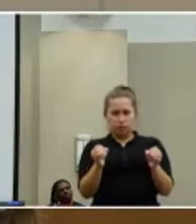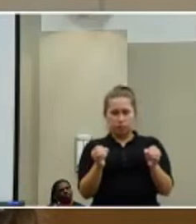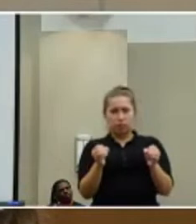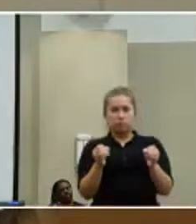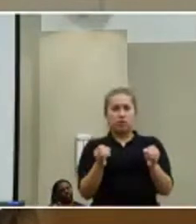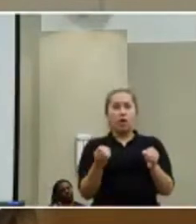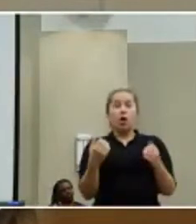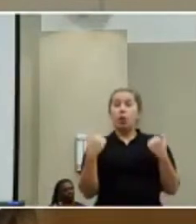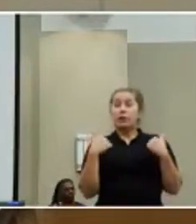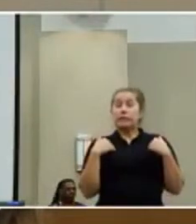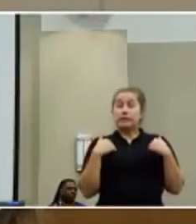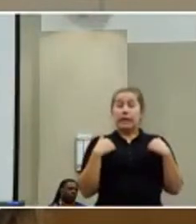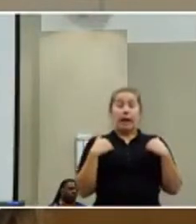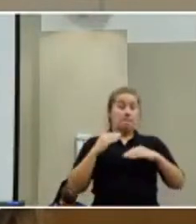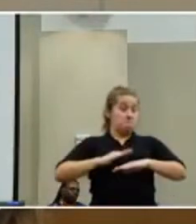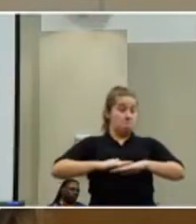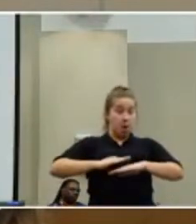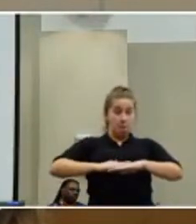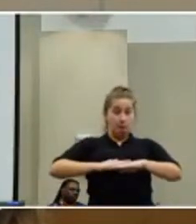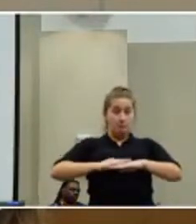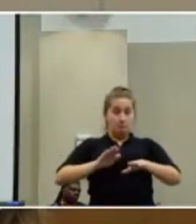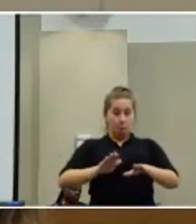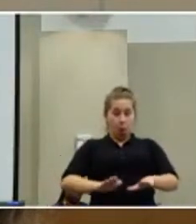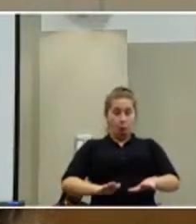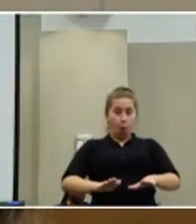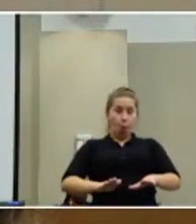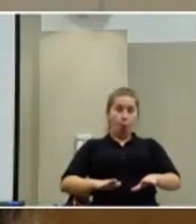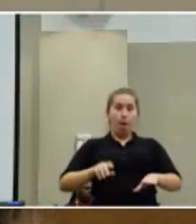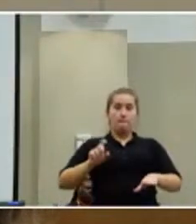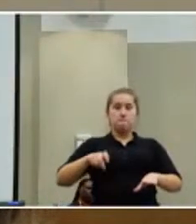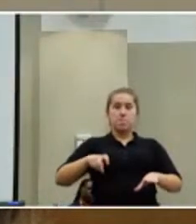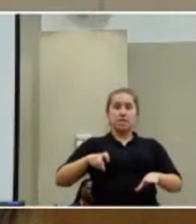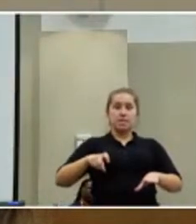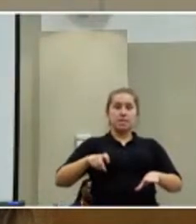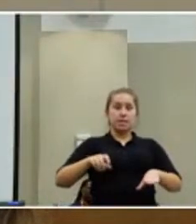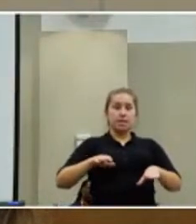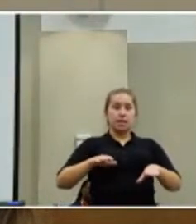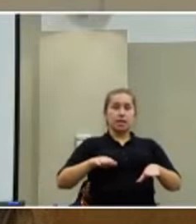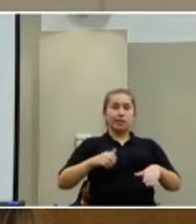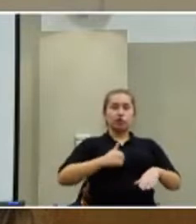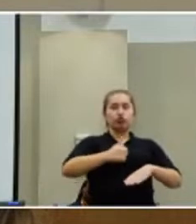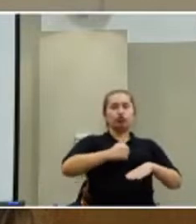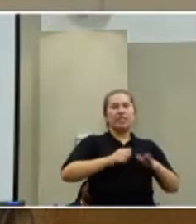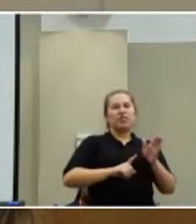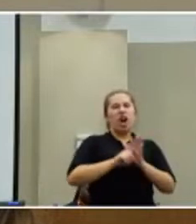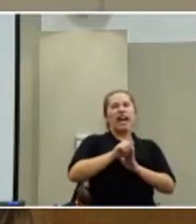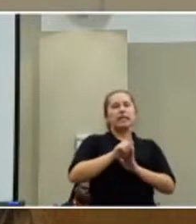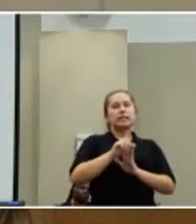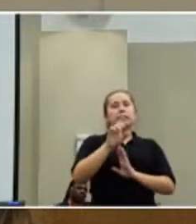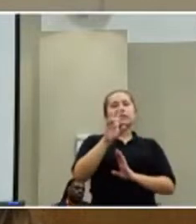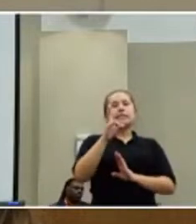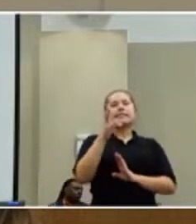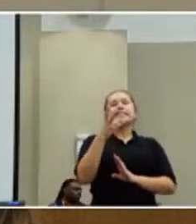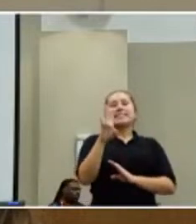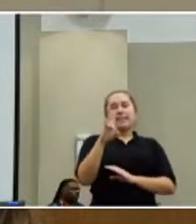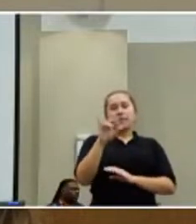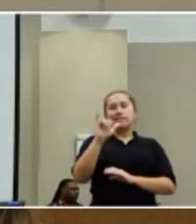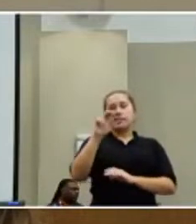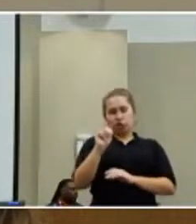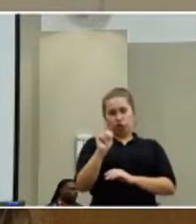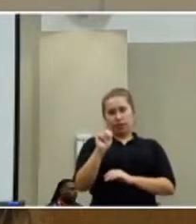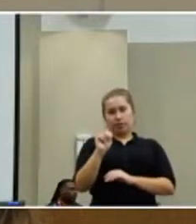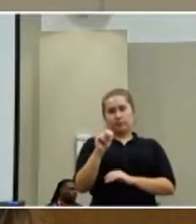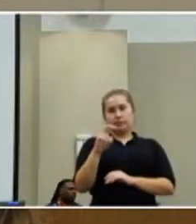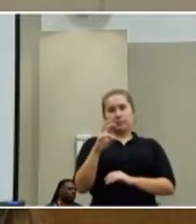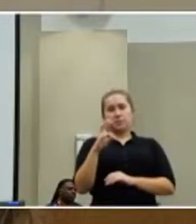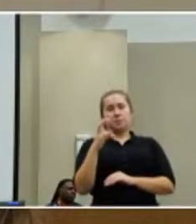low minimum that they must a low minimum transfer height of 17 inches. We'll